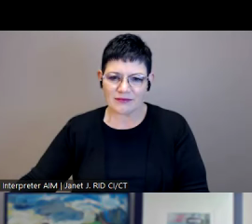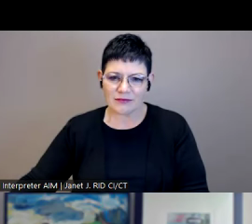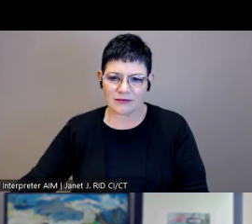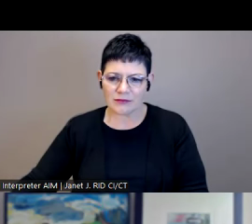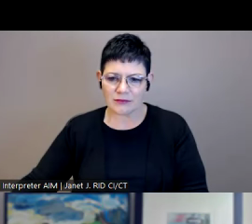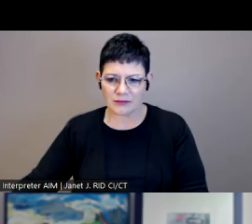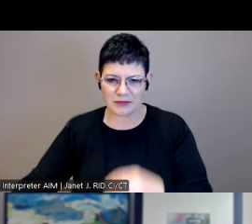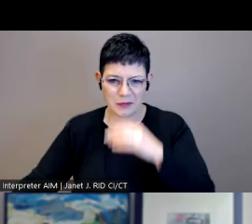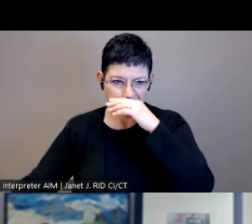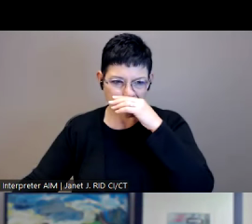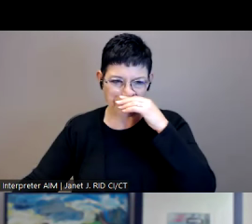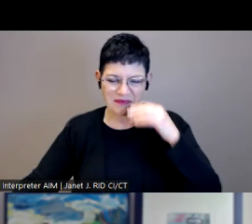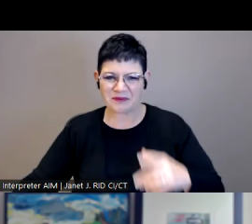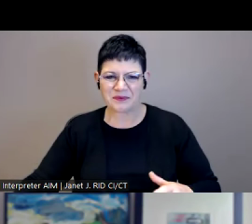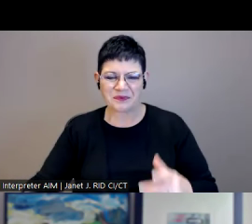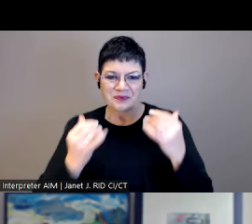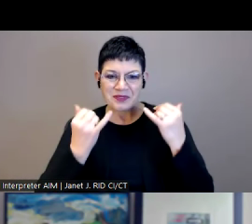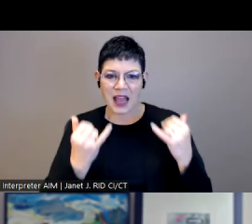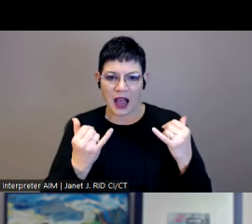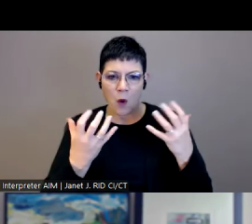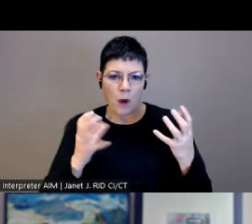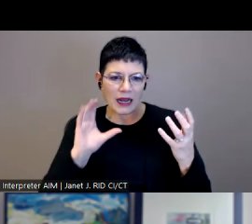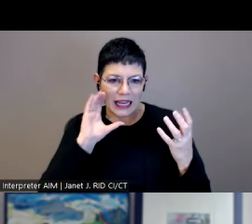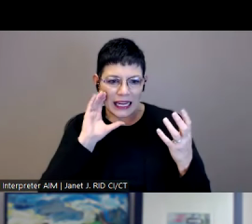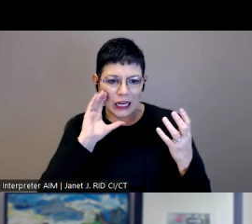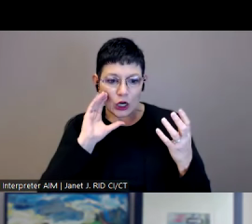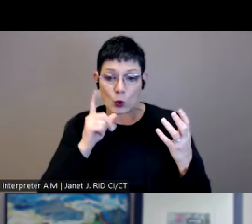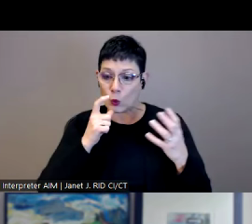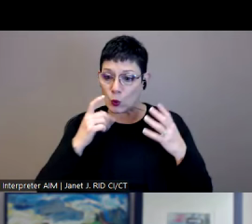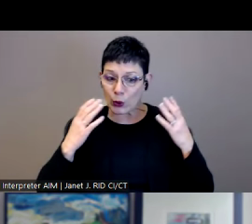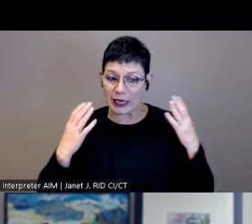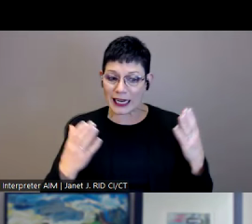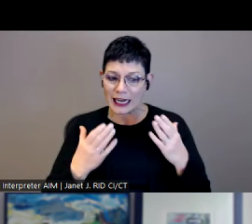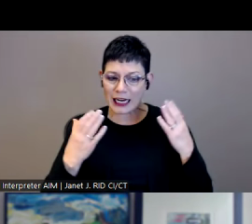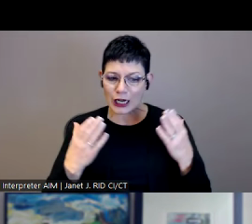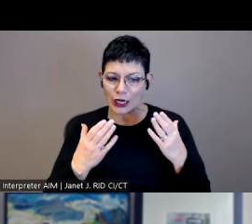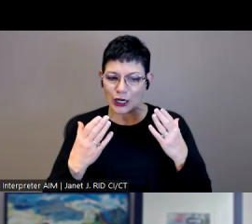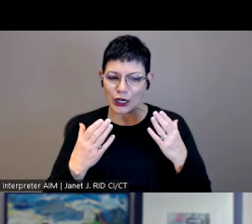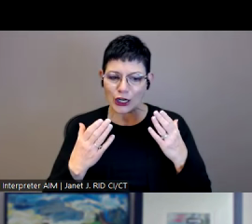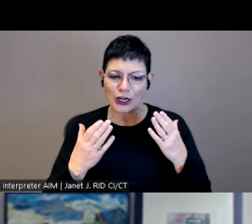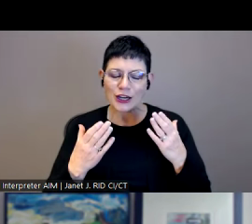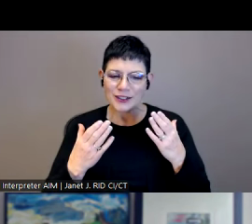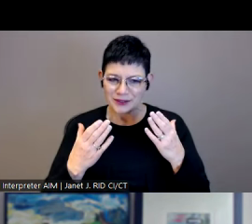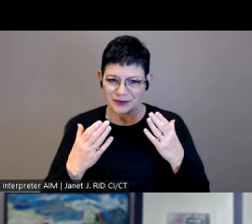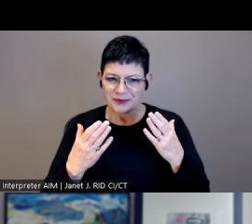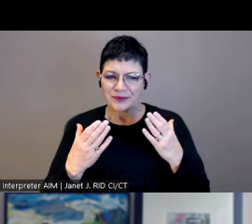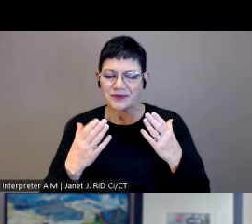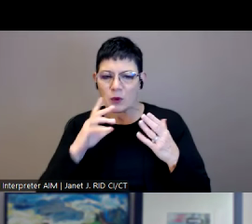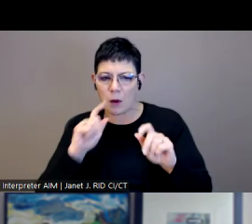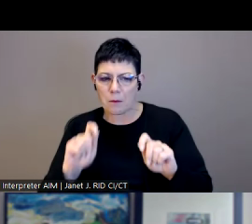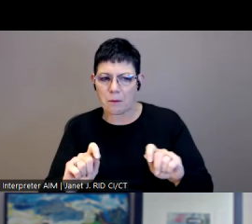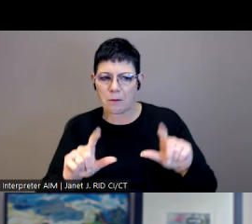Right, so let's hear who is with us today. I'm going to share